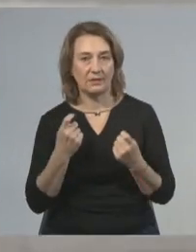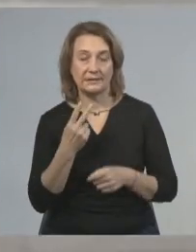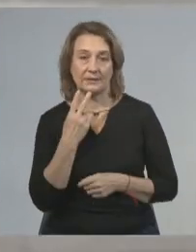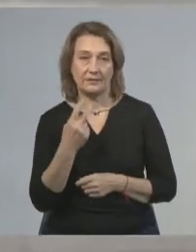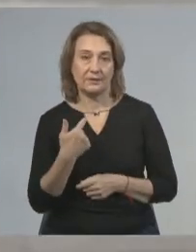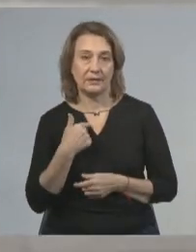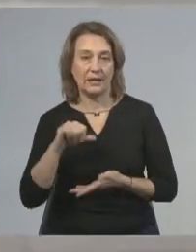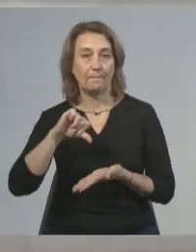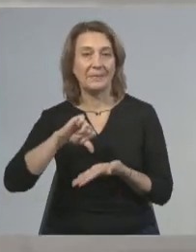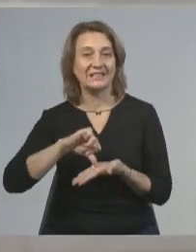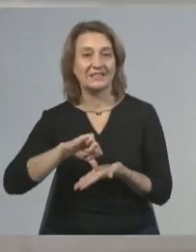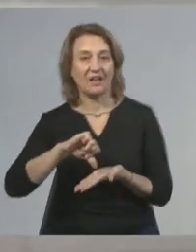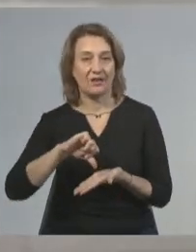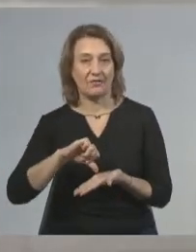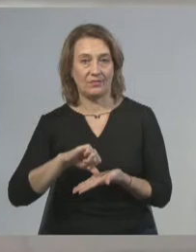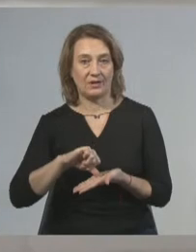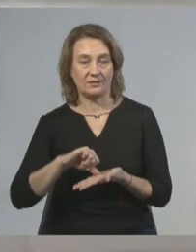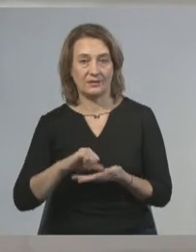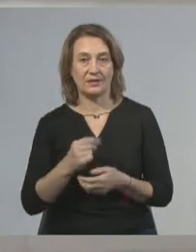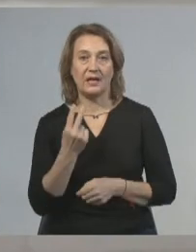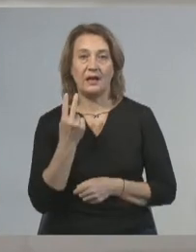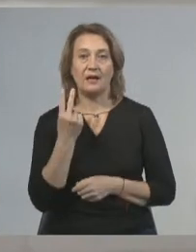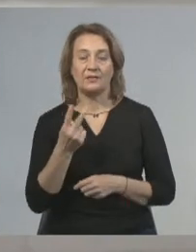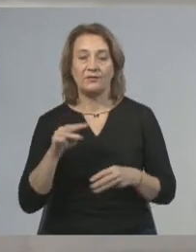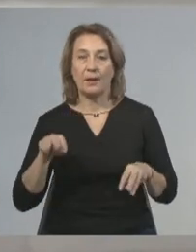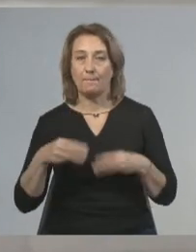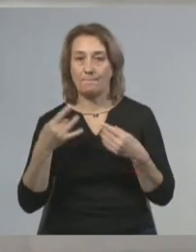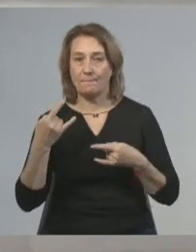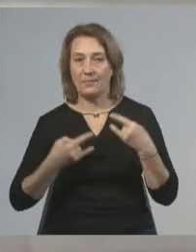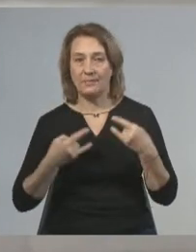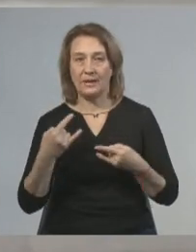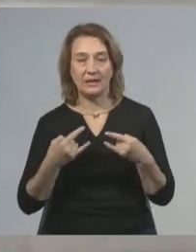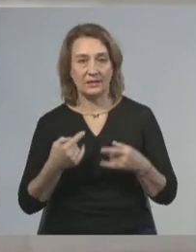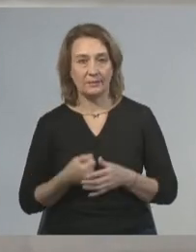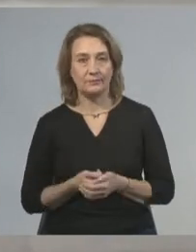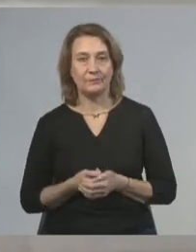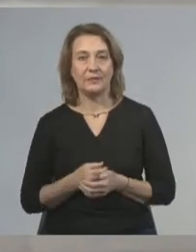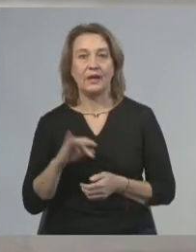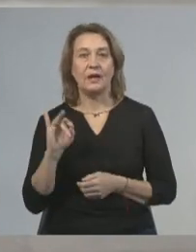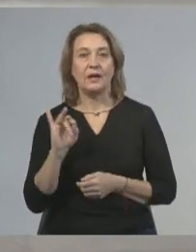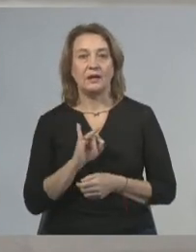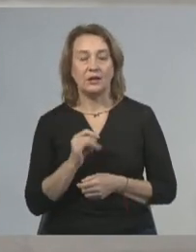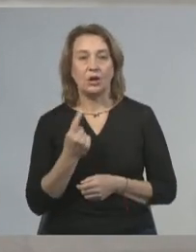well the thing is is that i represent two media actually